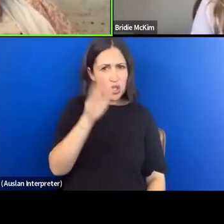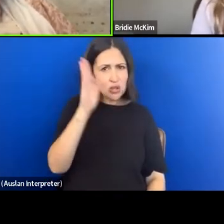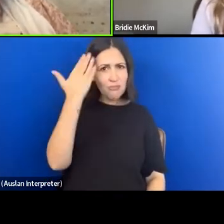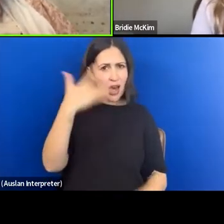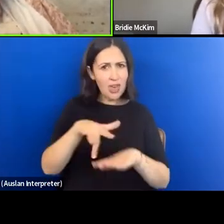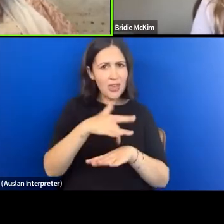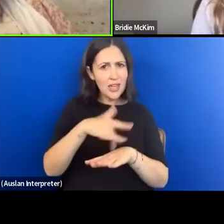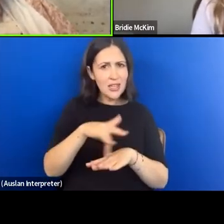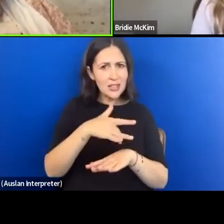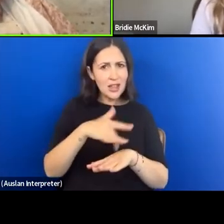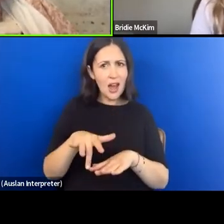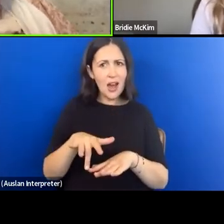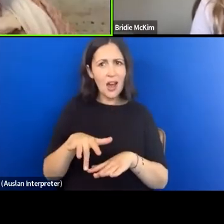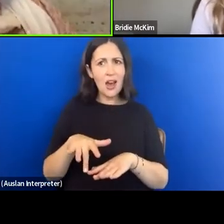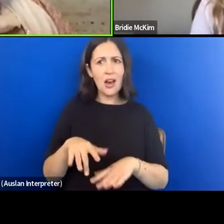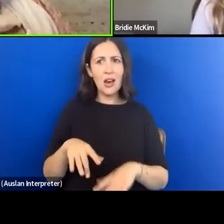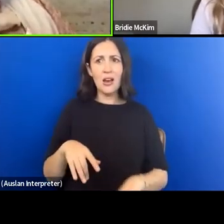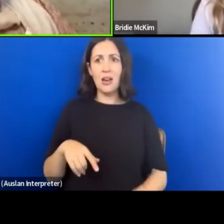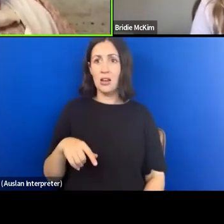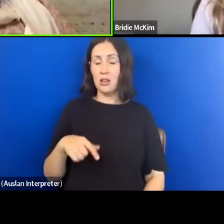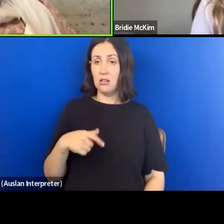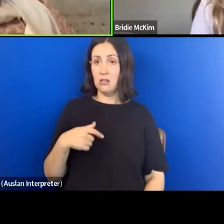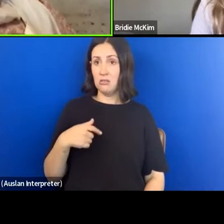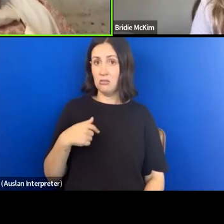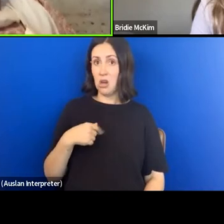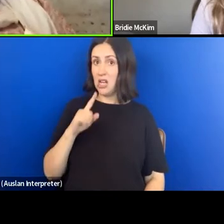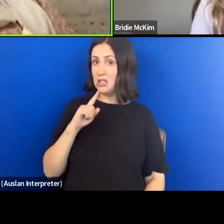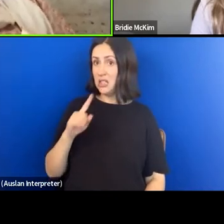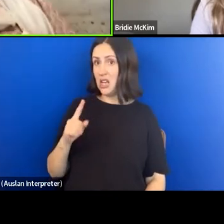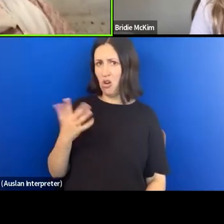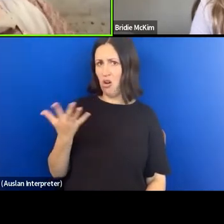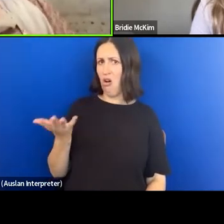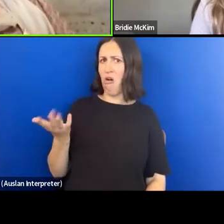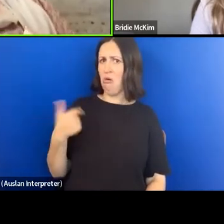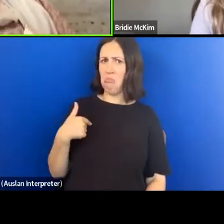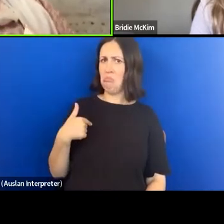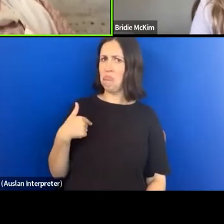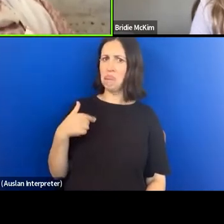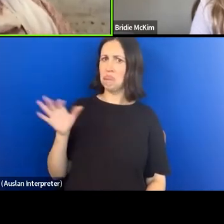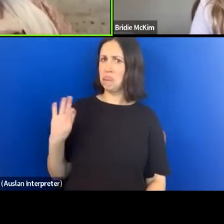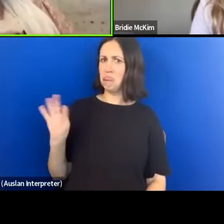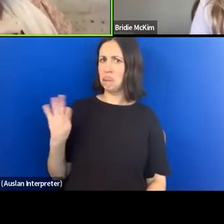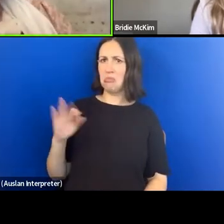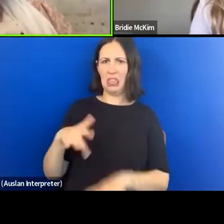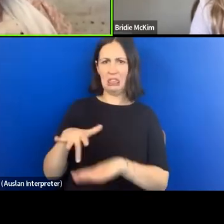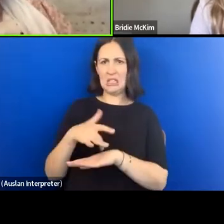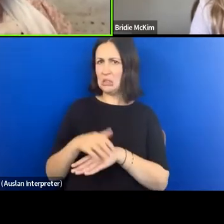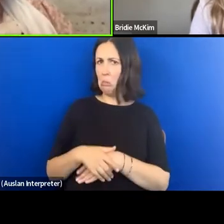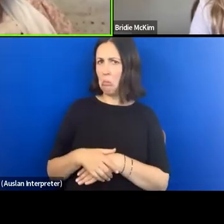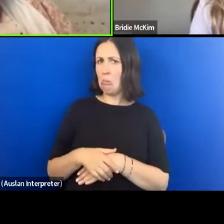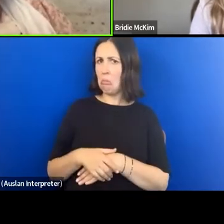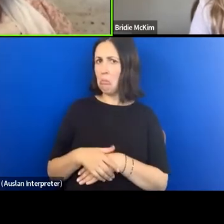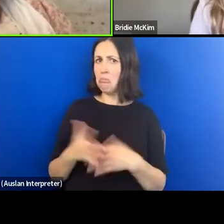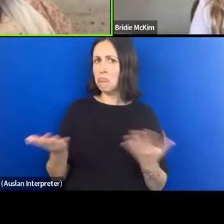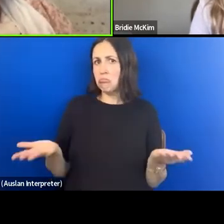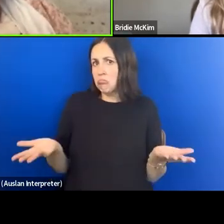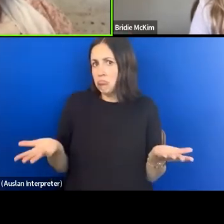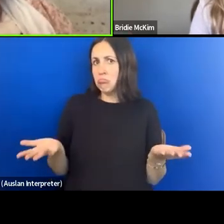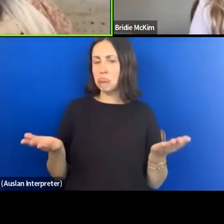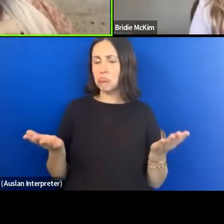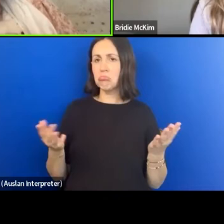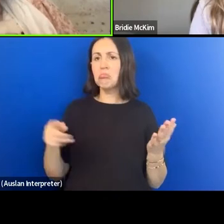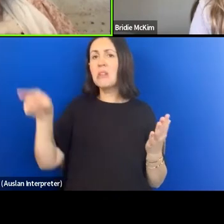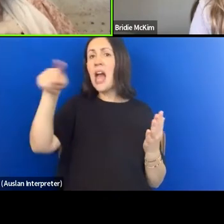And I sort of said no, and I sort of didn't think that the industry